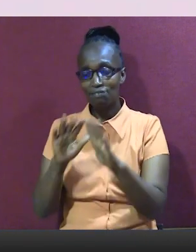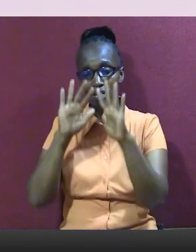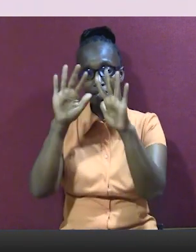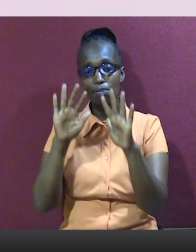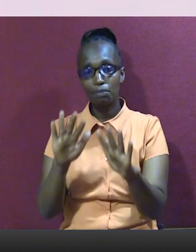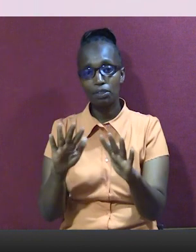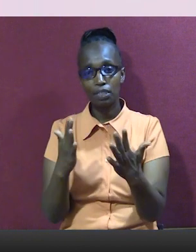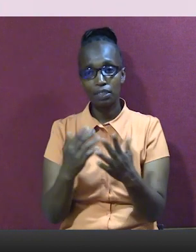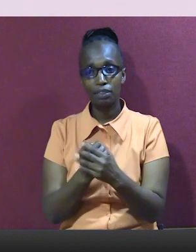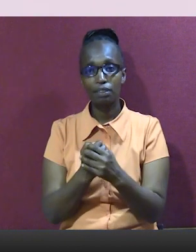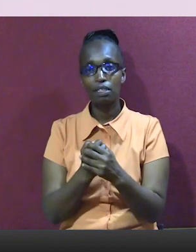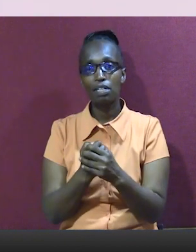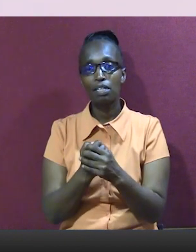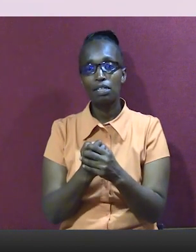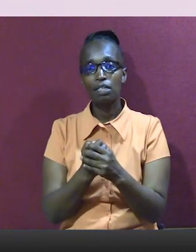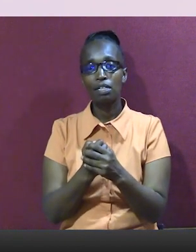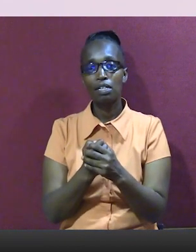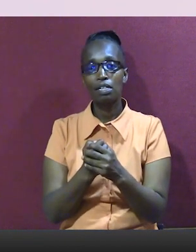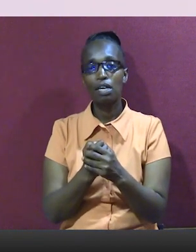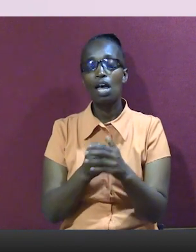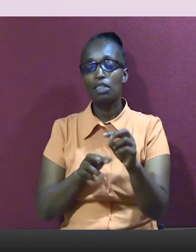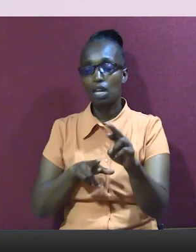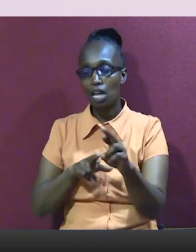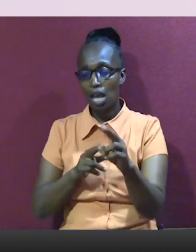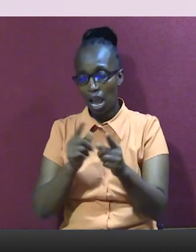That the Ruto administration appreciates your sacrifice,